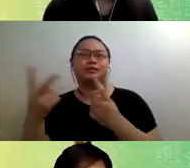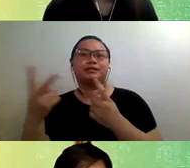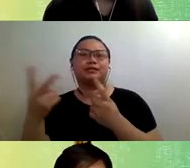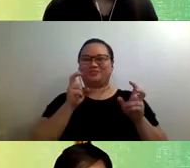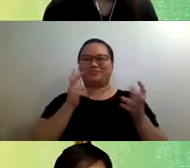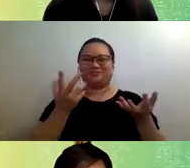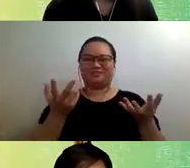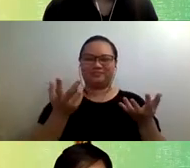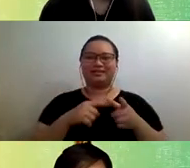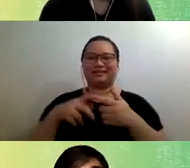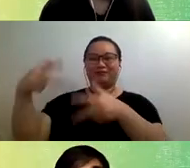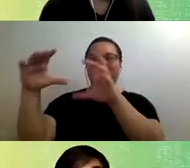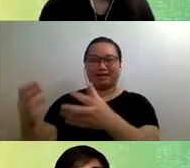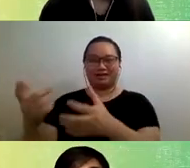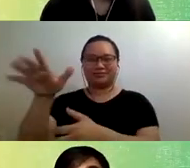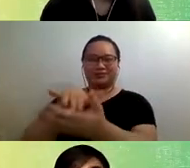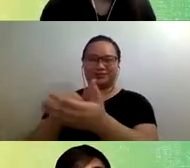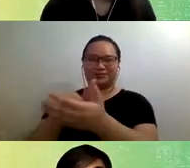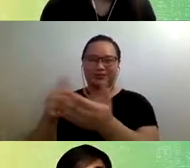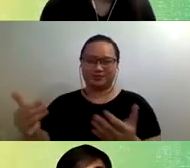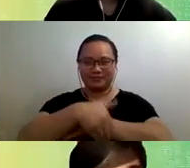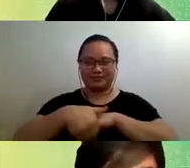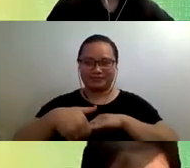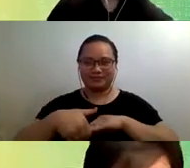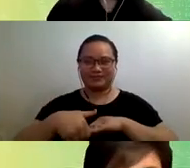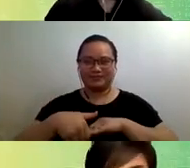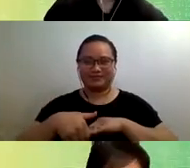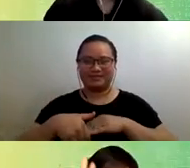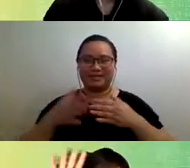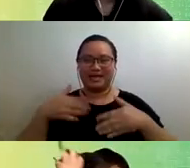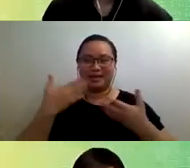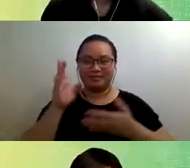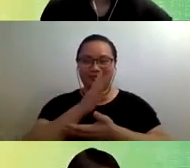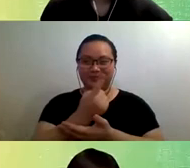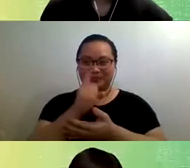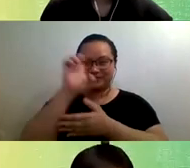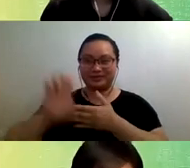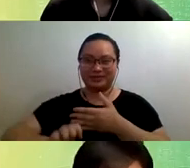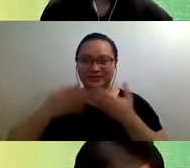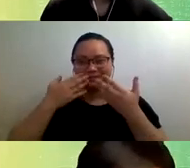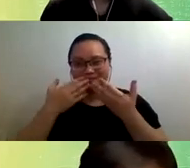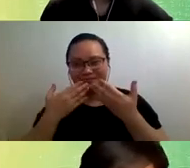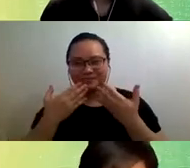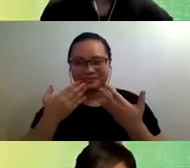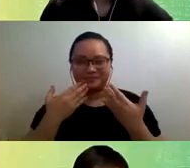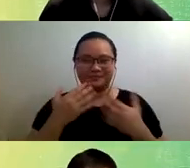our virtual classes for the students here. So, salamat.